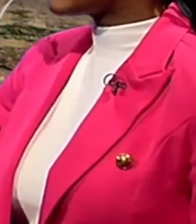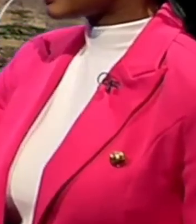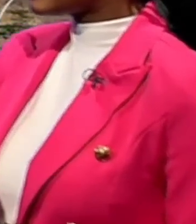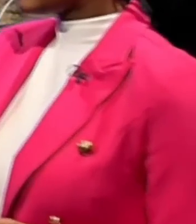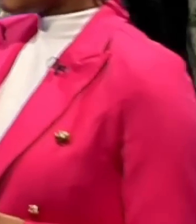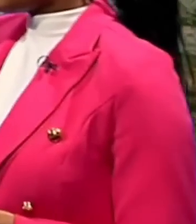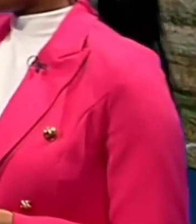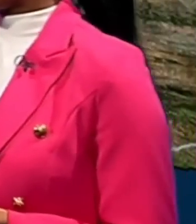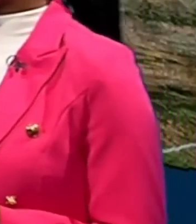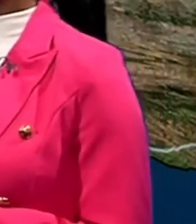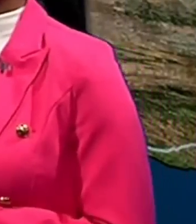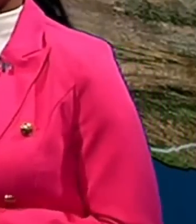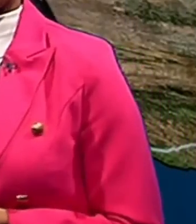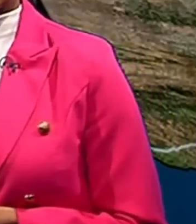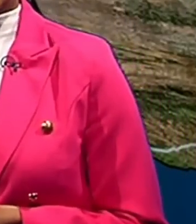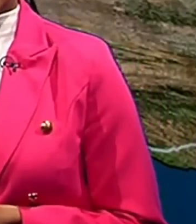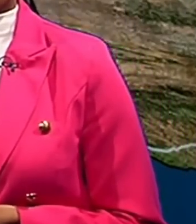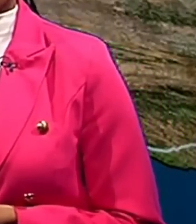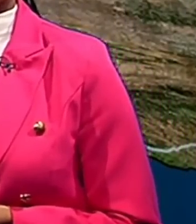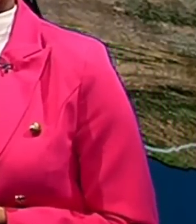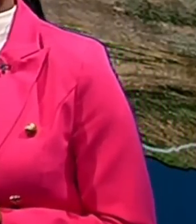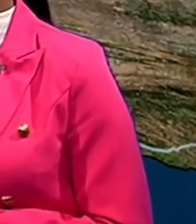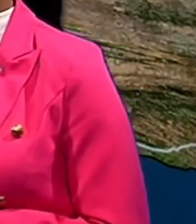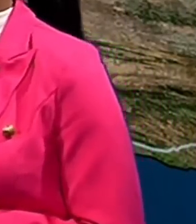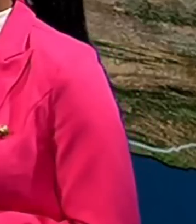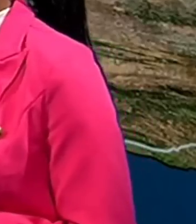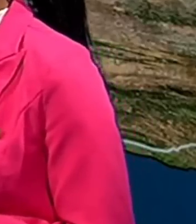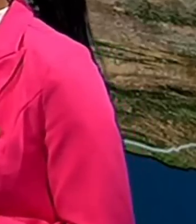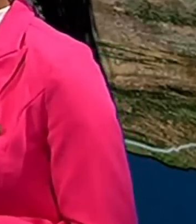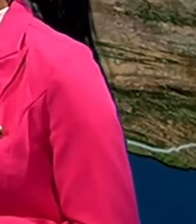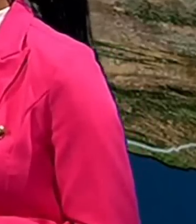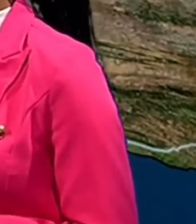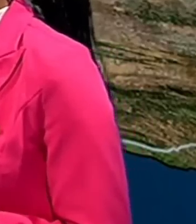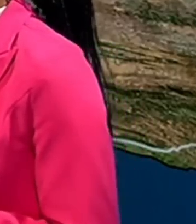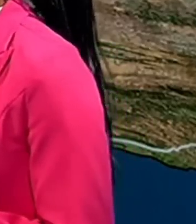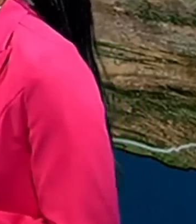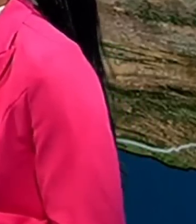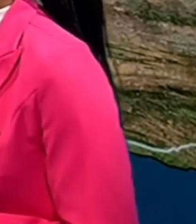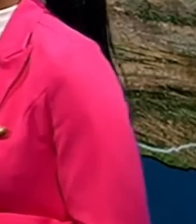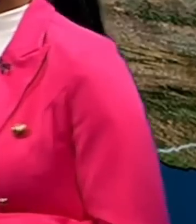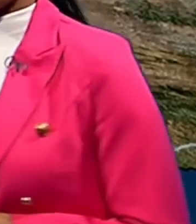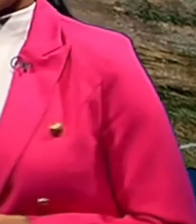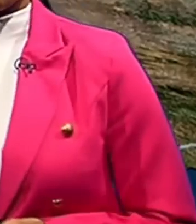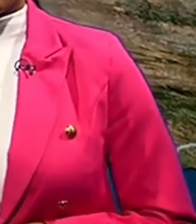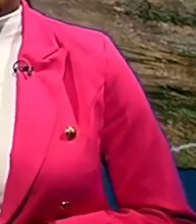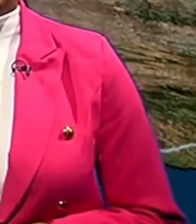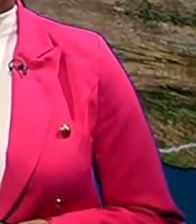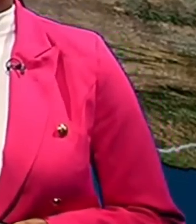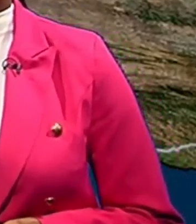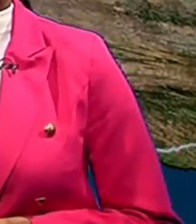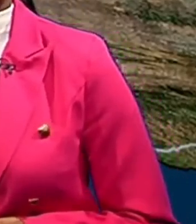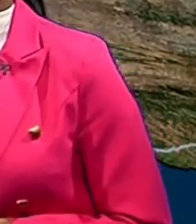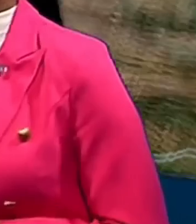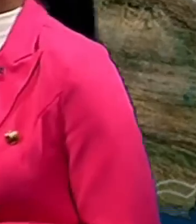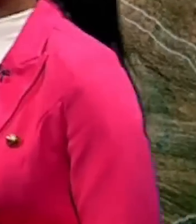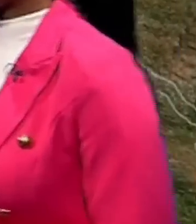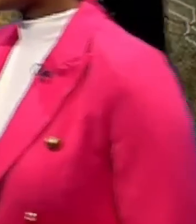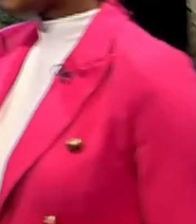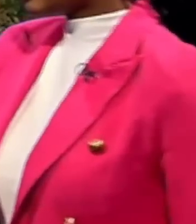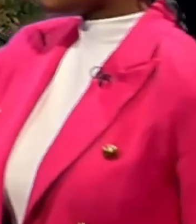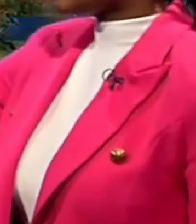tlhabwa letsatsi le bella Worcester ka gata di le 3 go ya go di le 12 re bella Riversdale ka gata di le 3 mo mosong go ya go di le 19